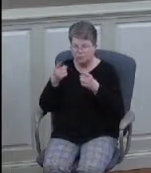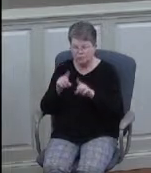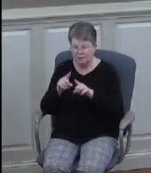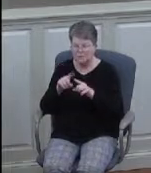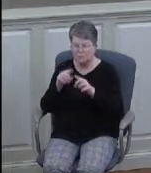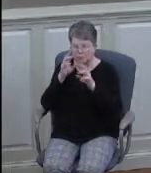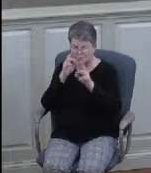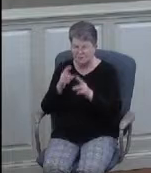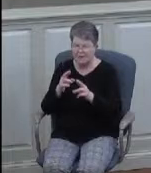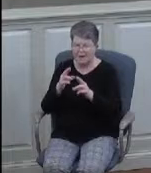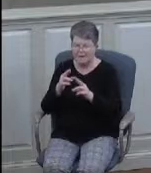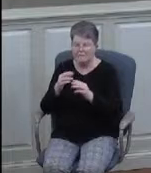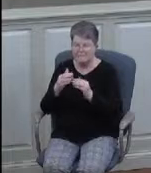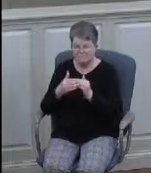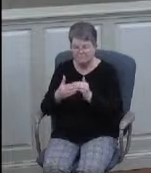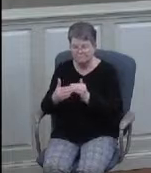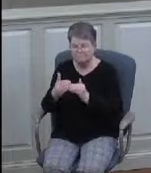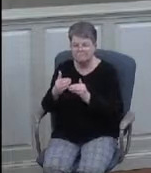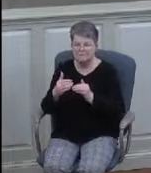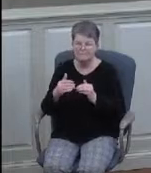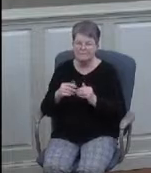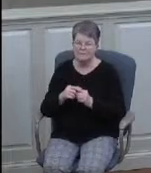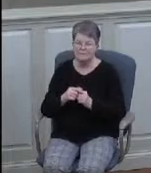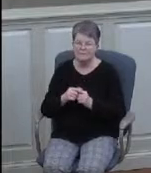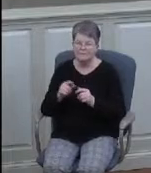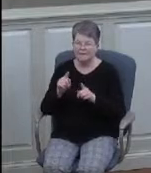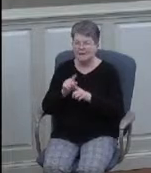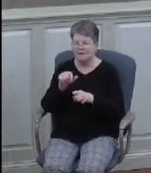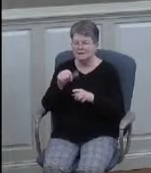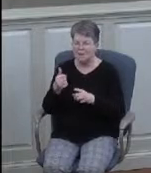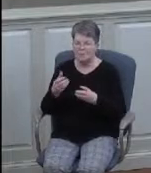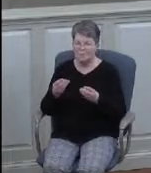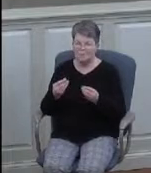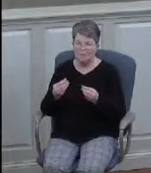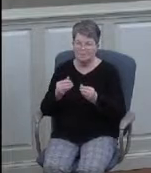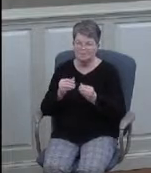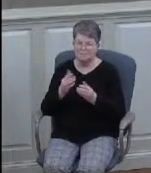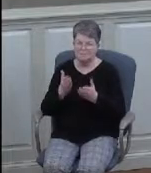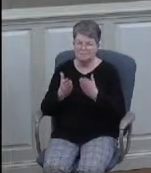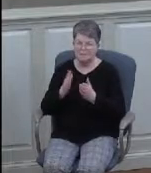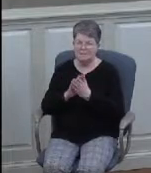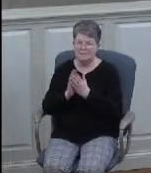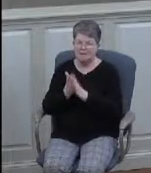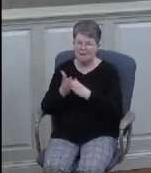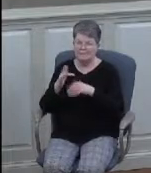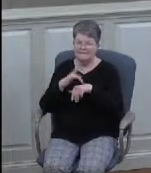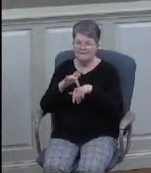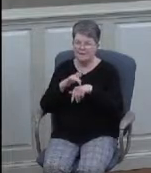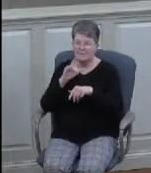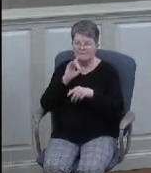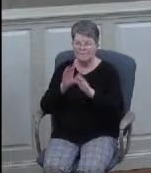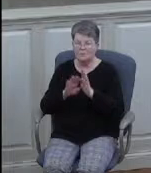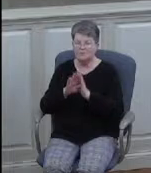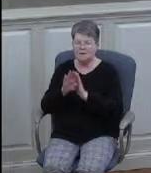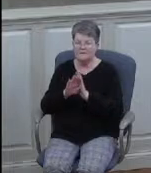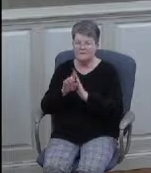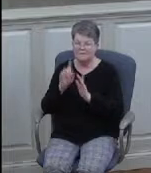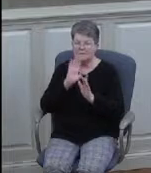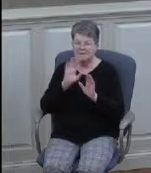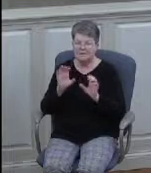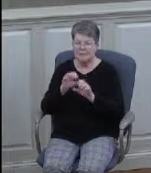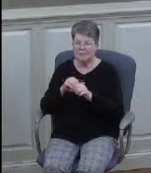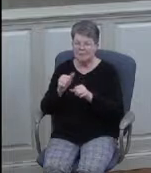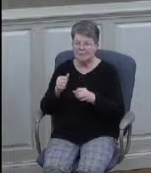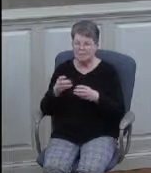that they would respect moving forward, so that as other properties might become available for development or whatever, that they be done in a way